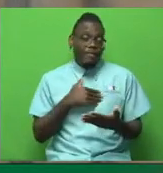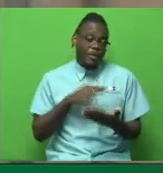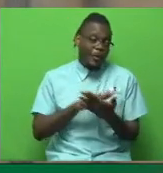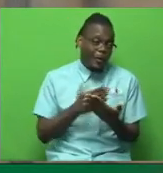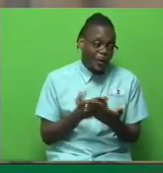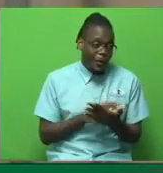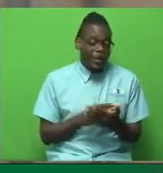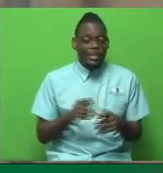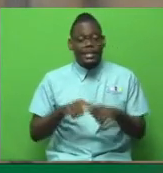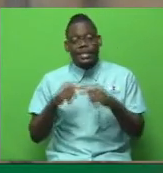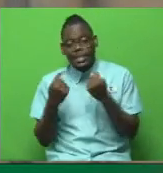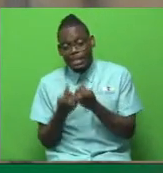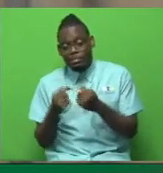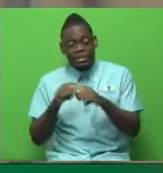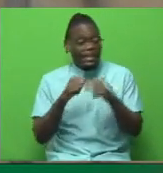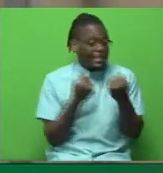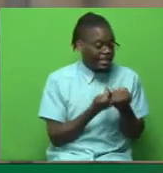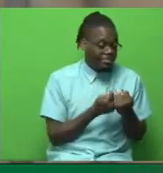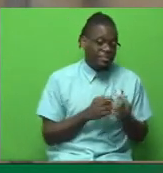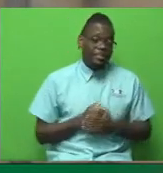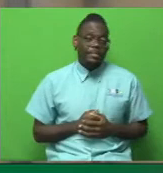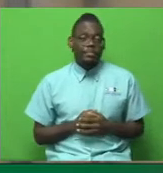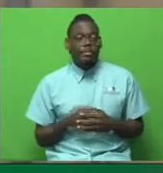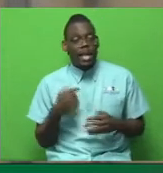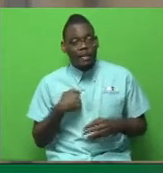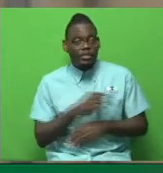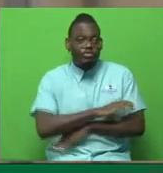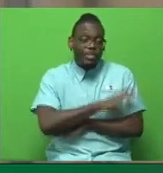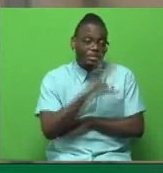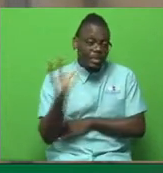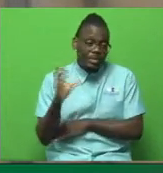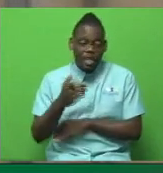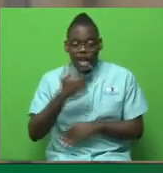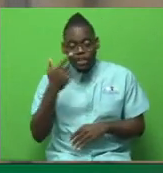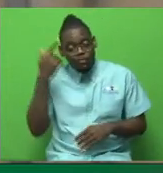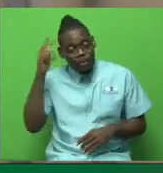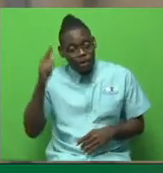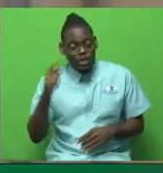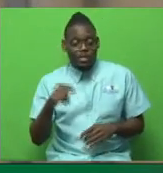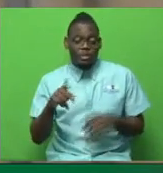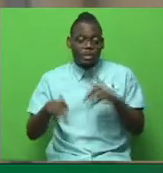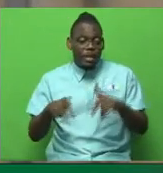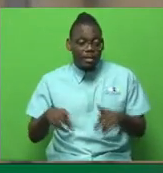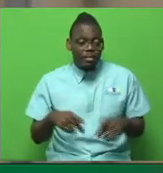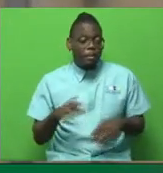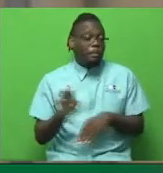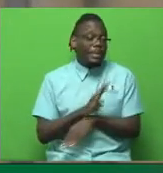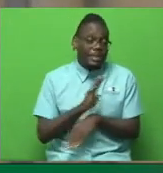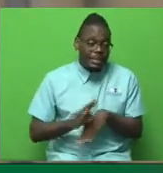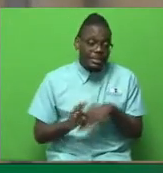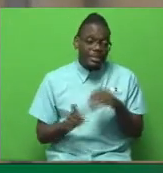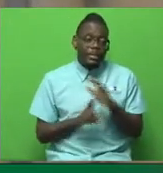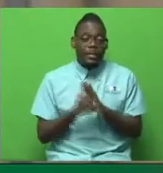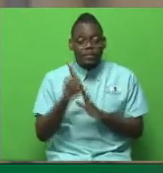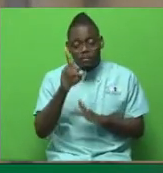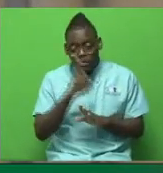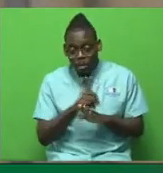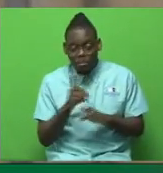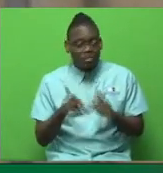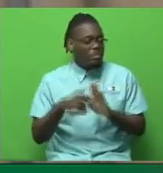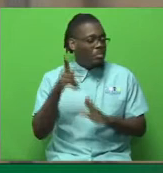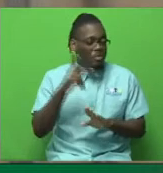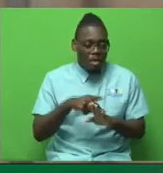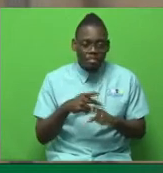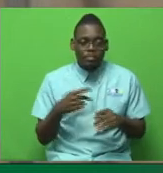program dedication as well we do Christmas lunch for seniors we are doing an entrepreneurship program for young entrepreneurs in